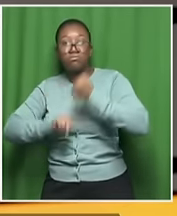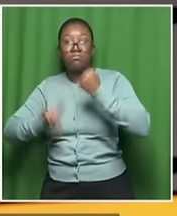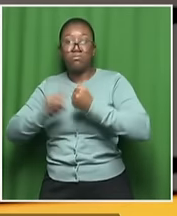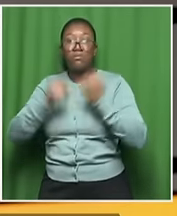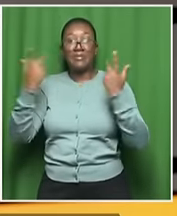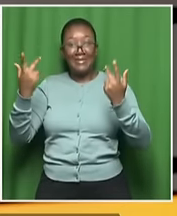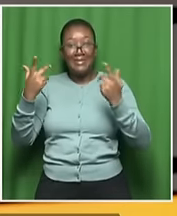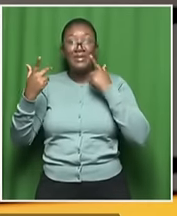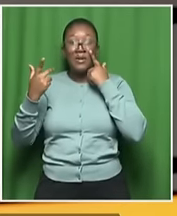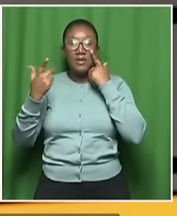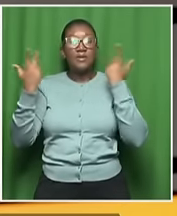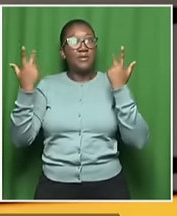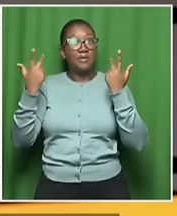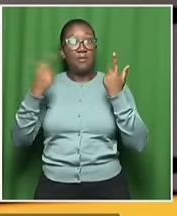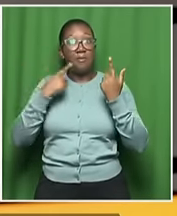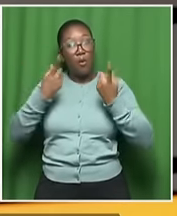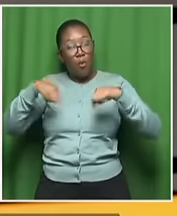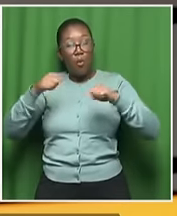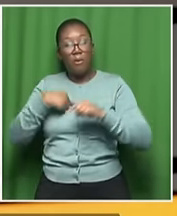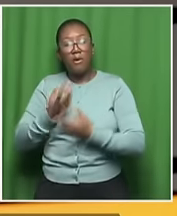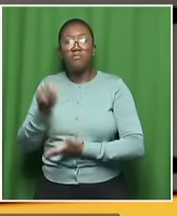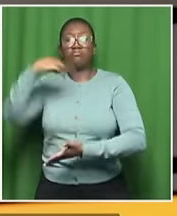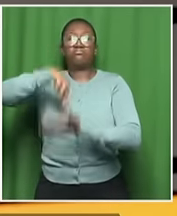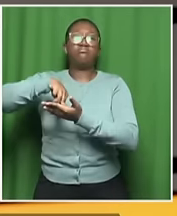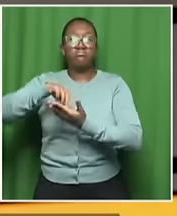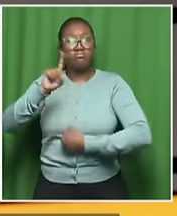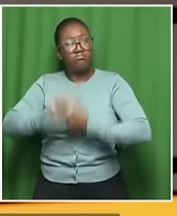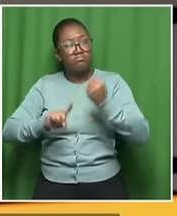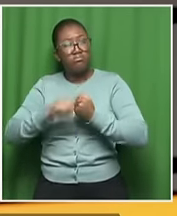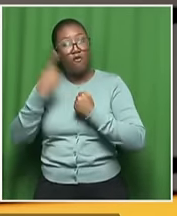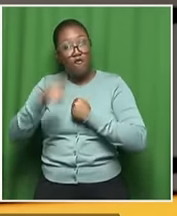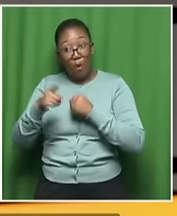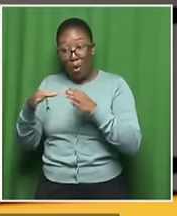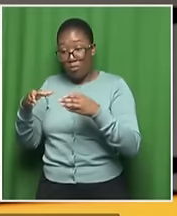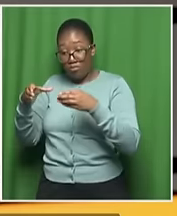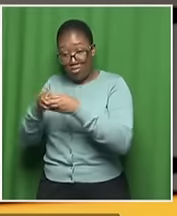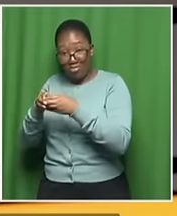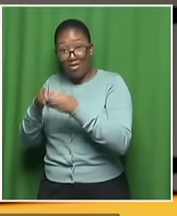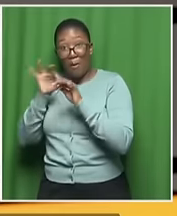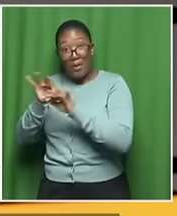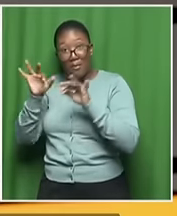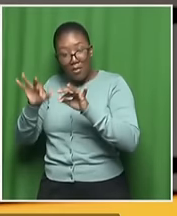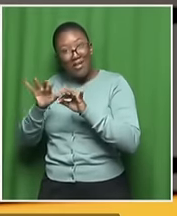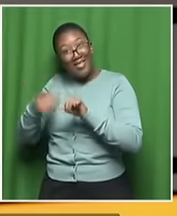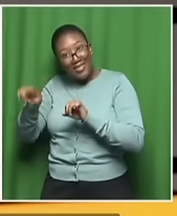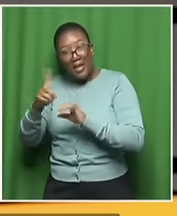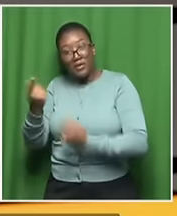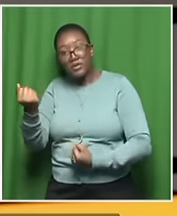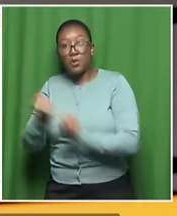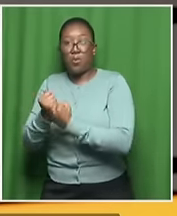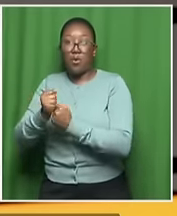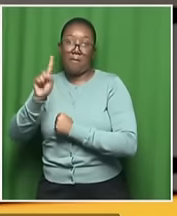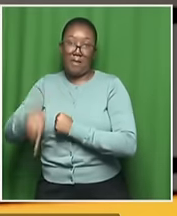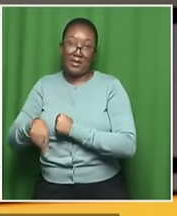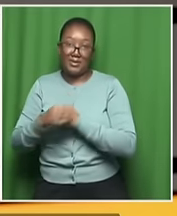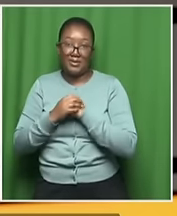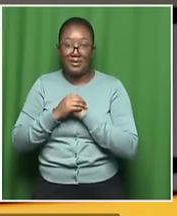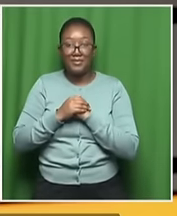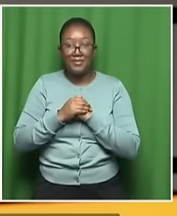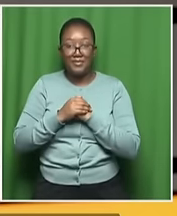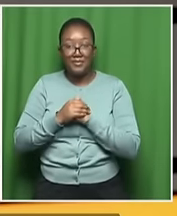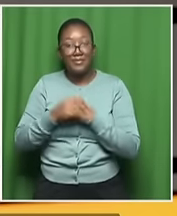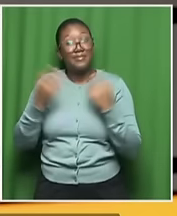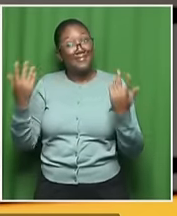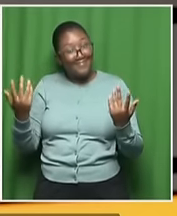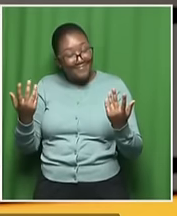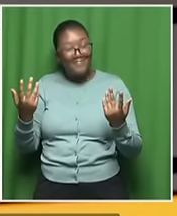that somebody must stand up for the minority people and groups in South Africa. Mm. And that is